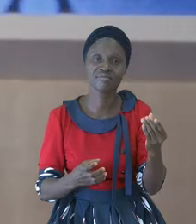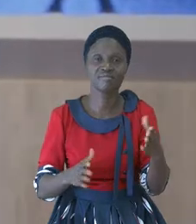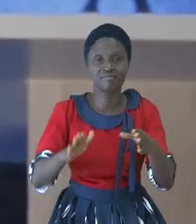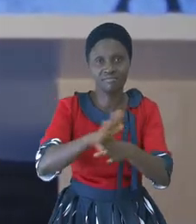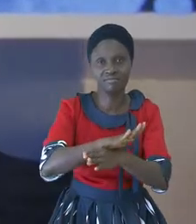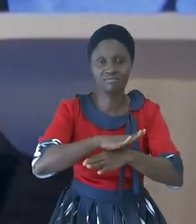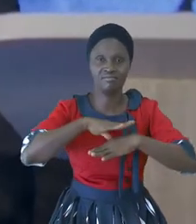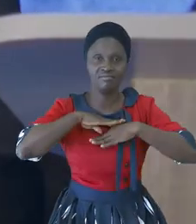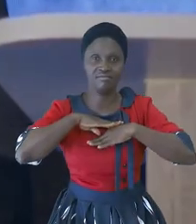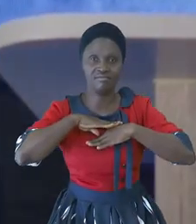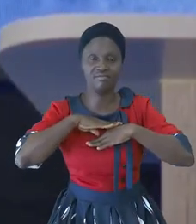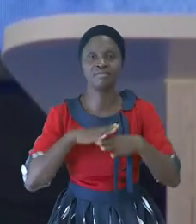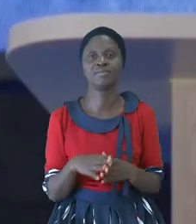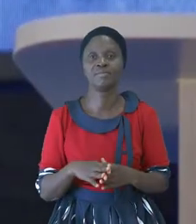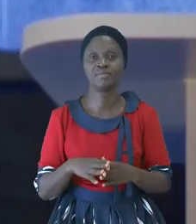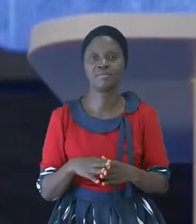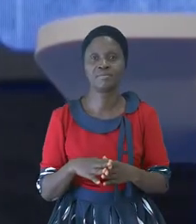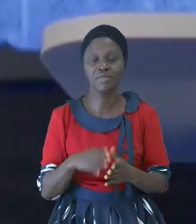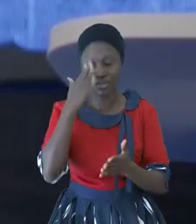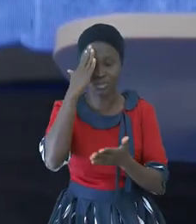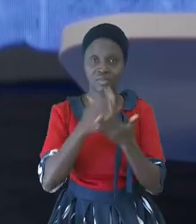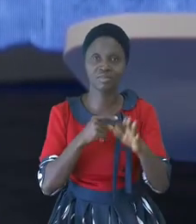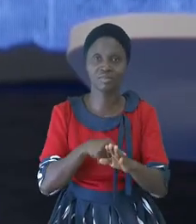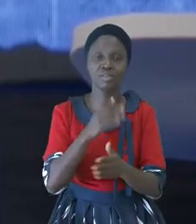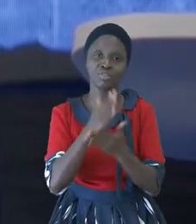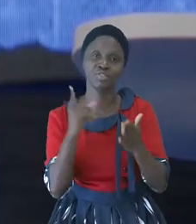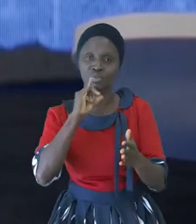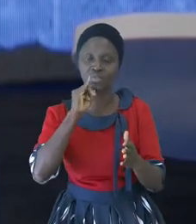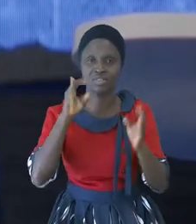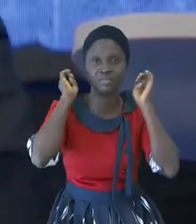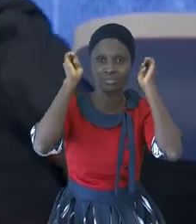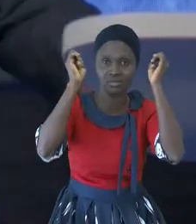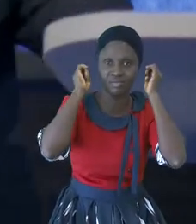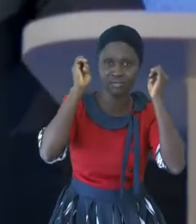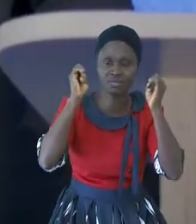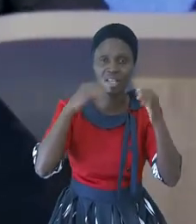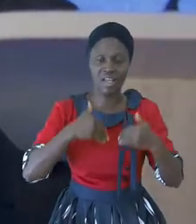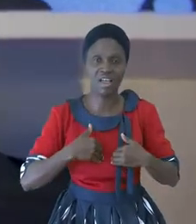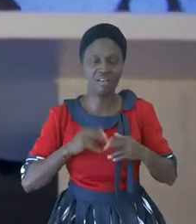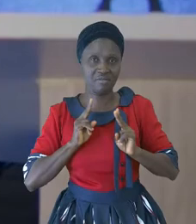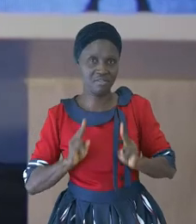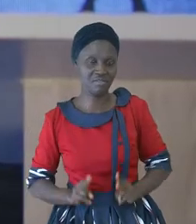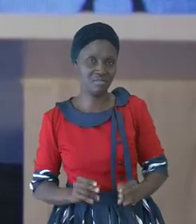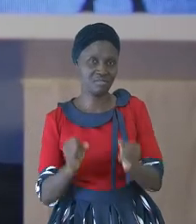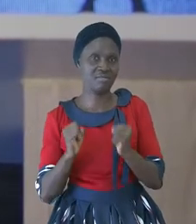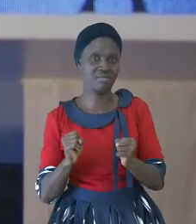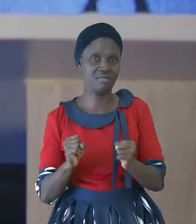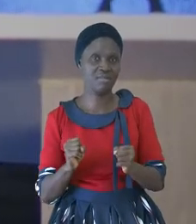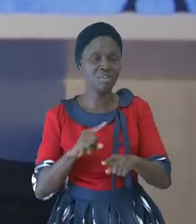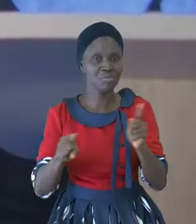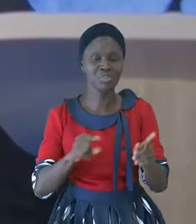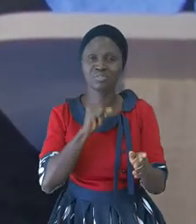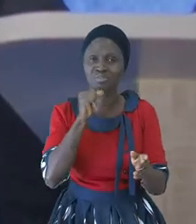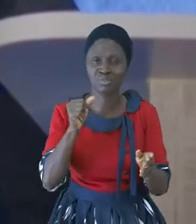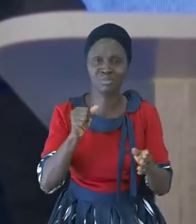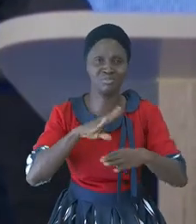sometimes somebody is educated and somebody has human strength, but he's malnourished. He's not nourished